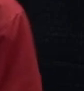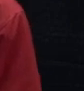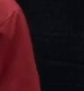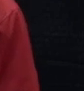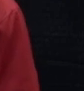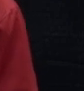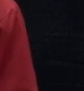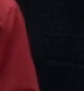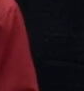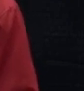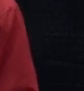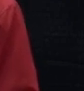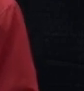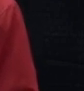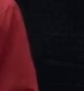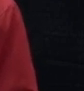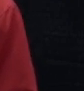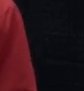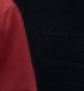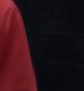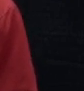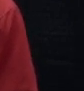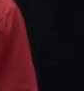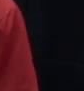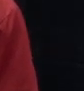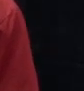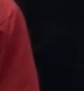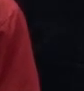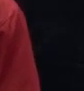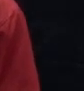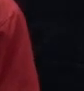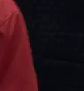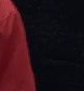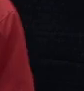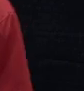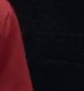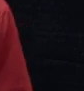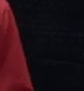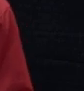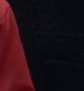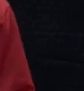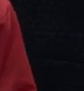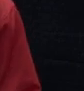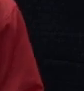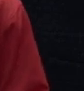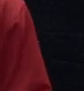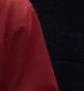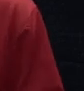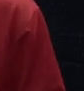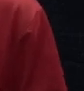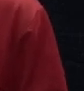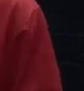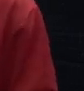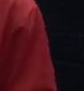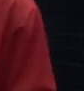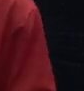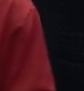importantly, you could expect to hear from the people where the buck stops, whether it's DOE,